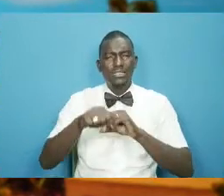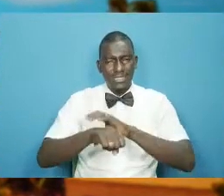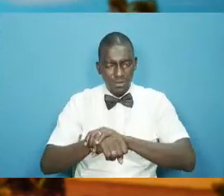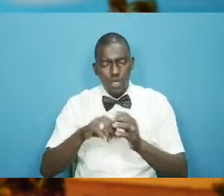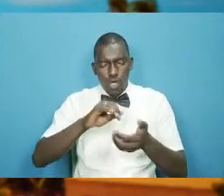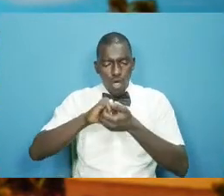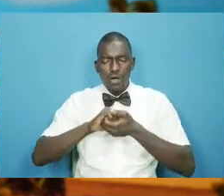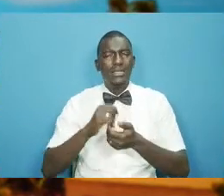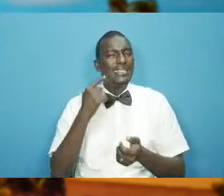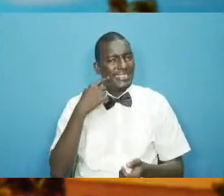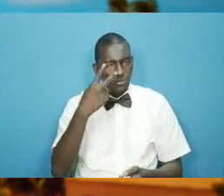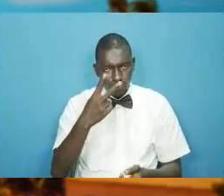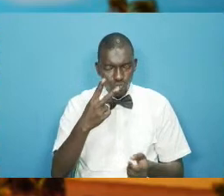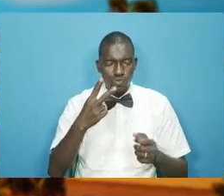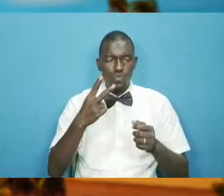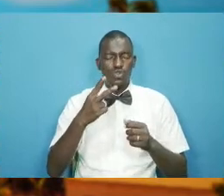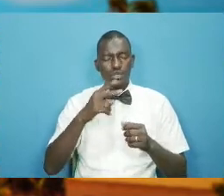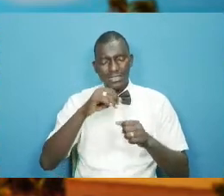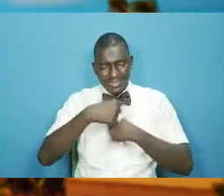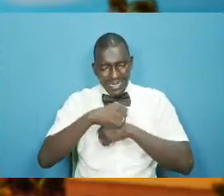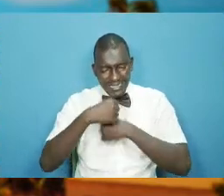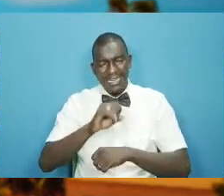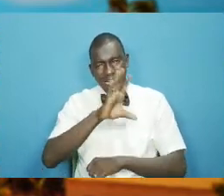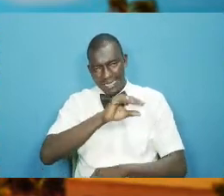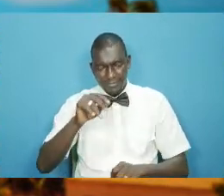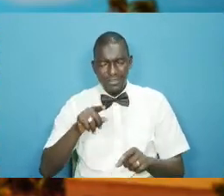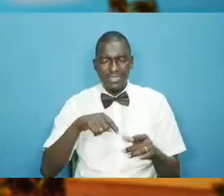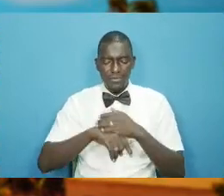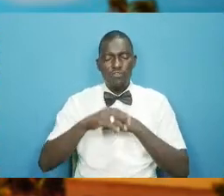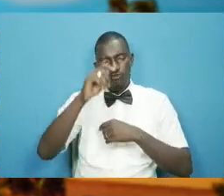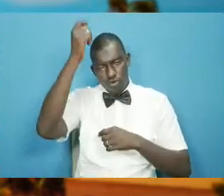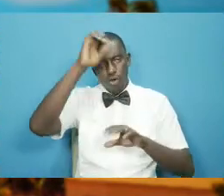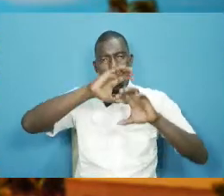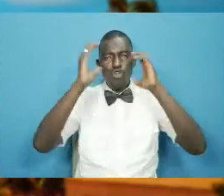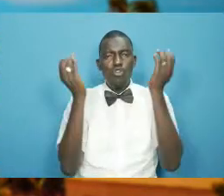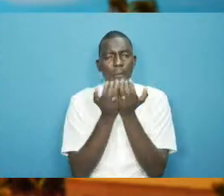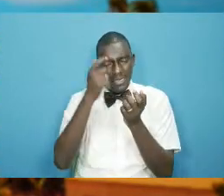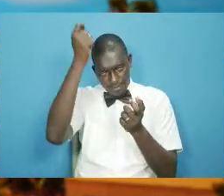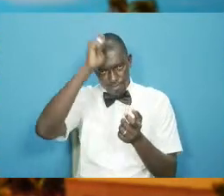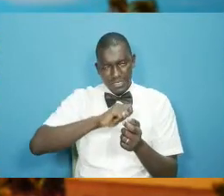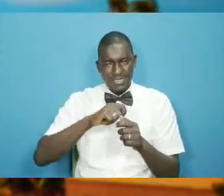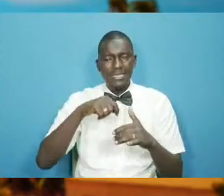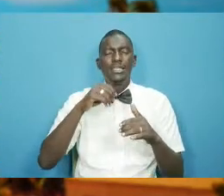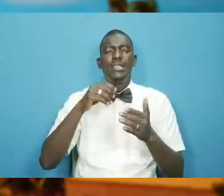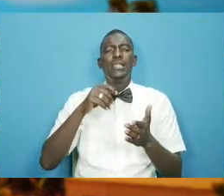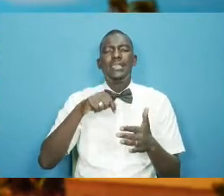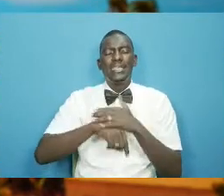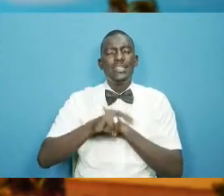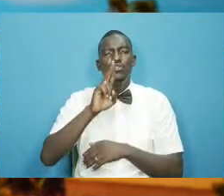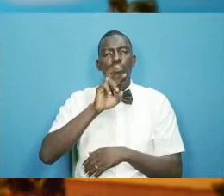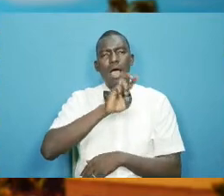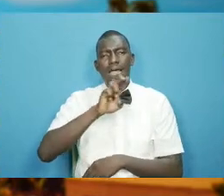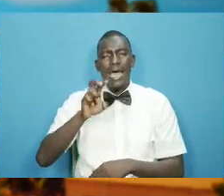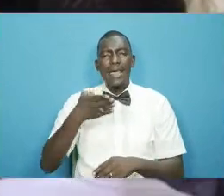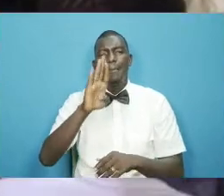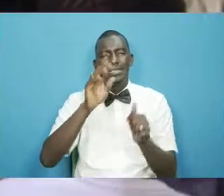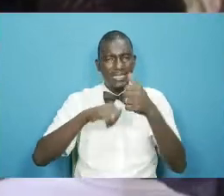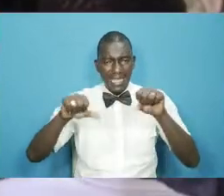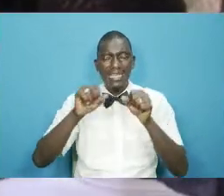two-day training course for community policing volunteers in URR, funded by the UNDP. Alaji A.F. Jallo tells us